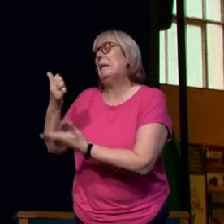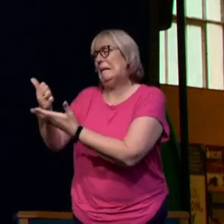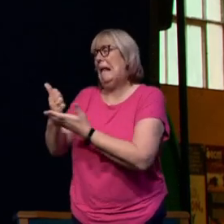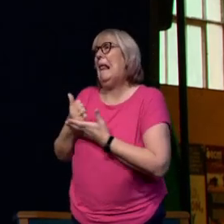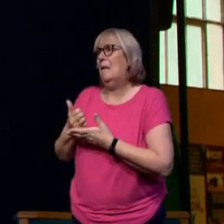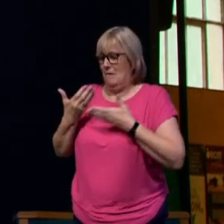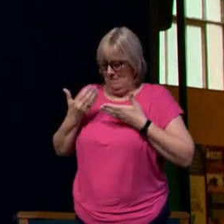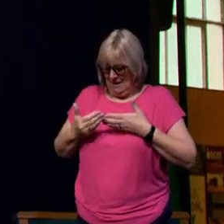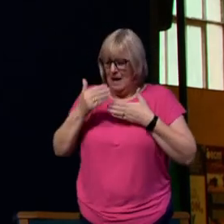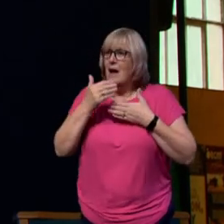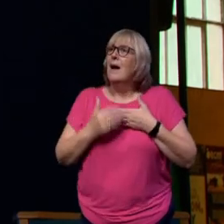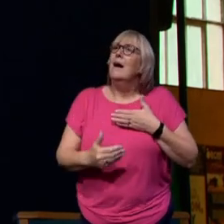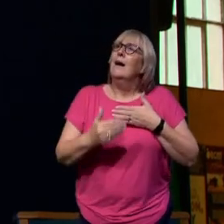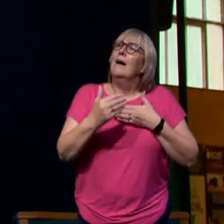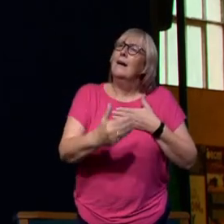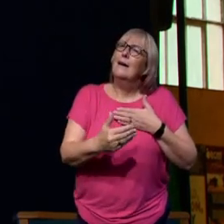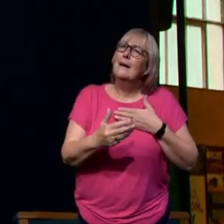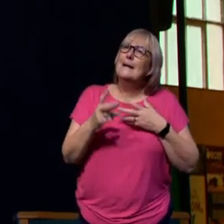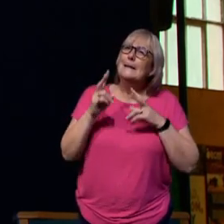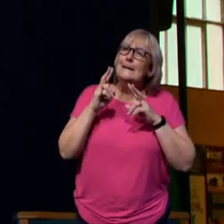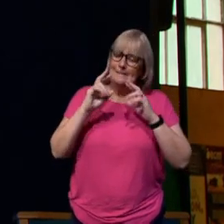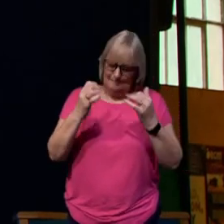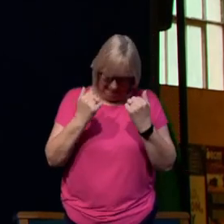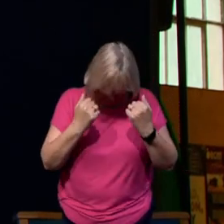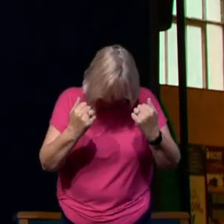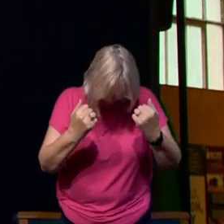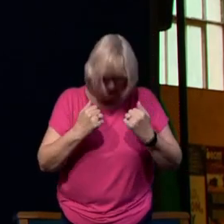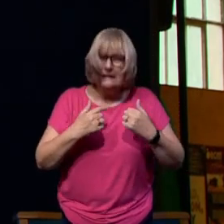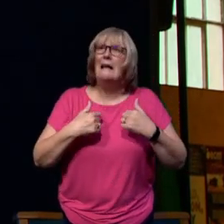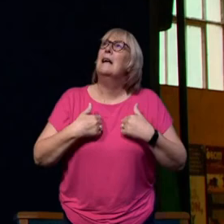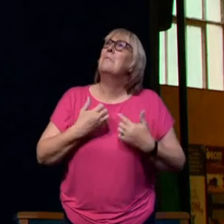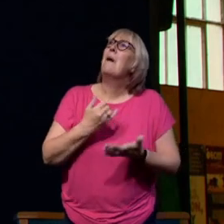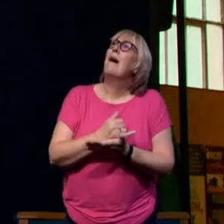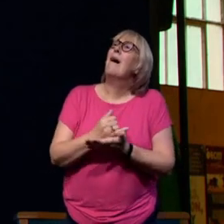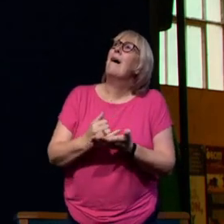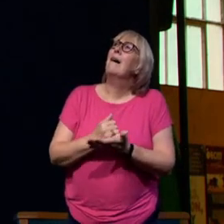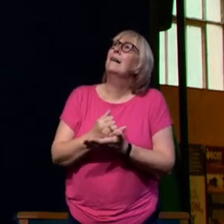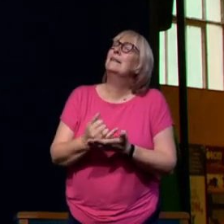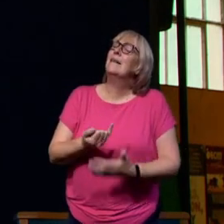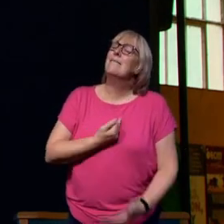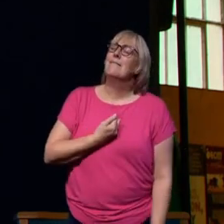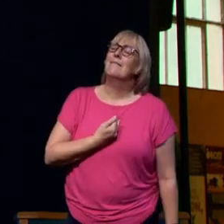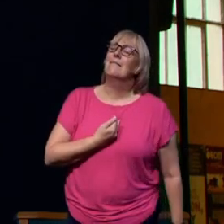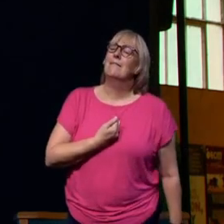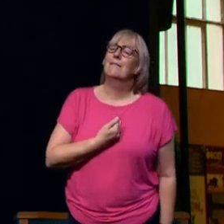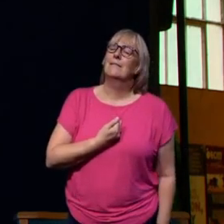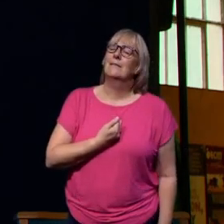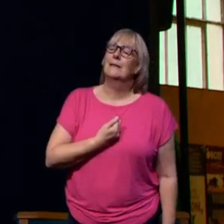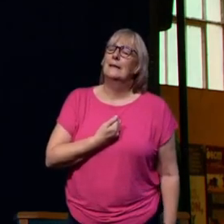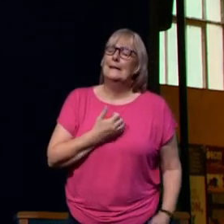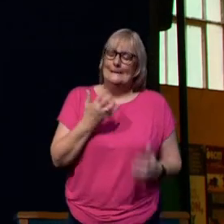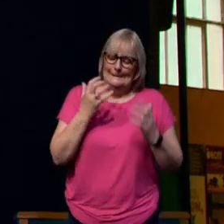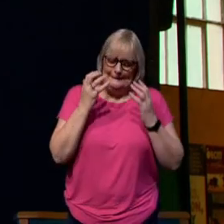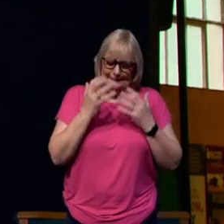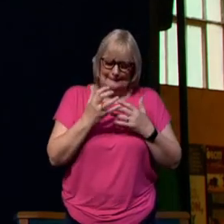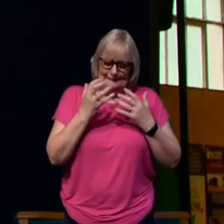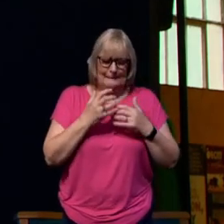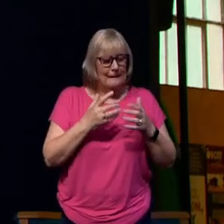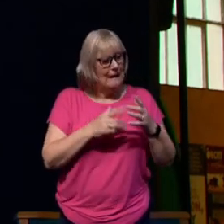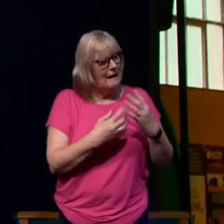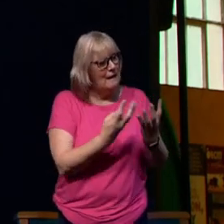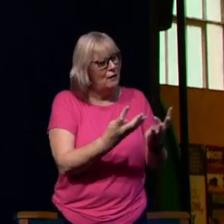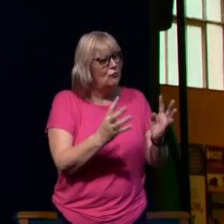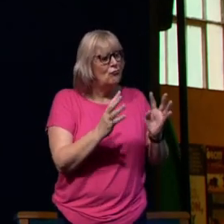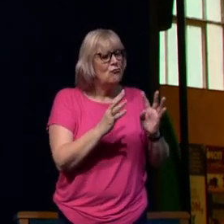to see our own sin, to be deeply concern for the sin in the